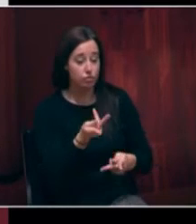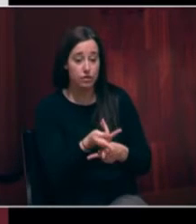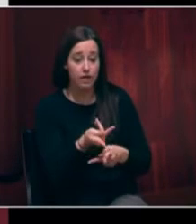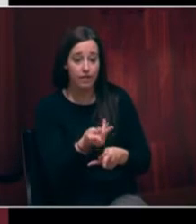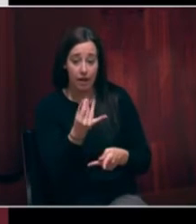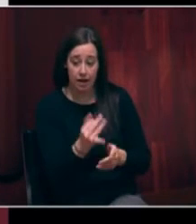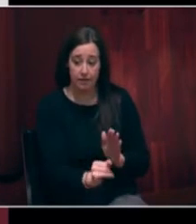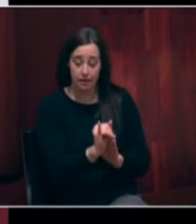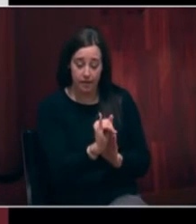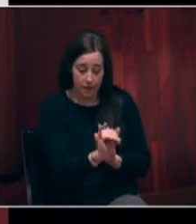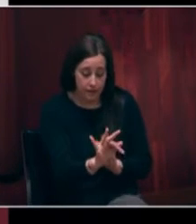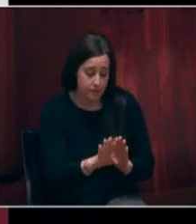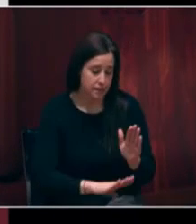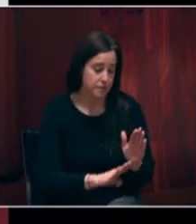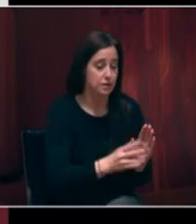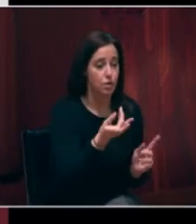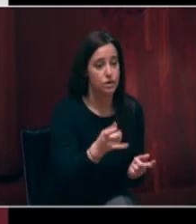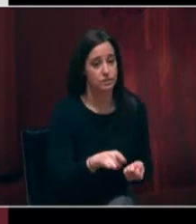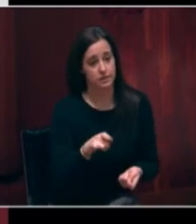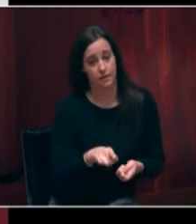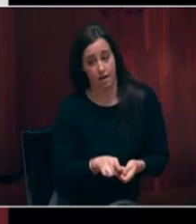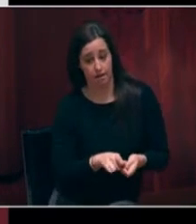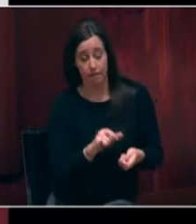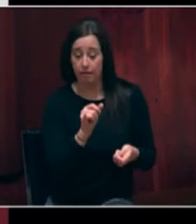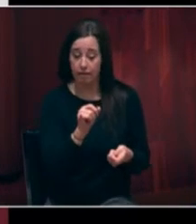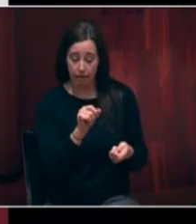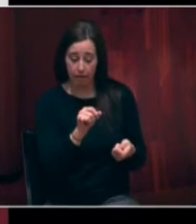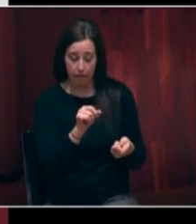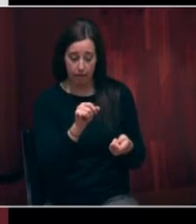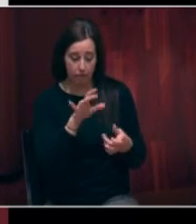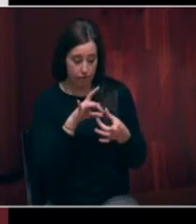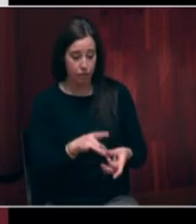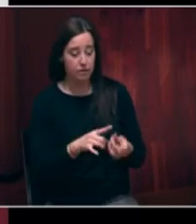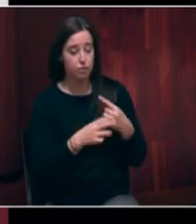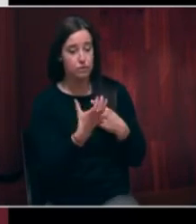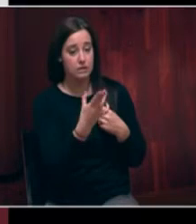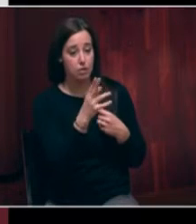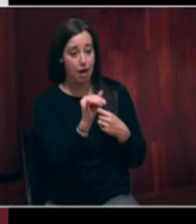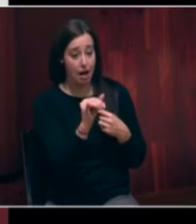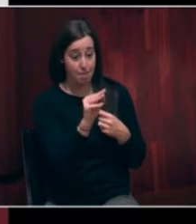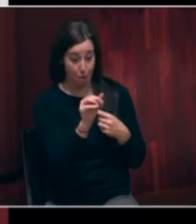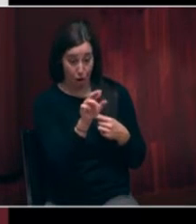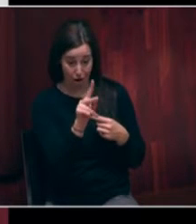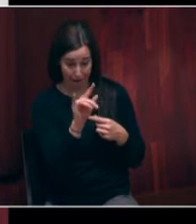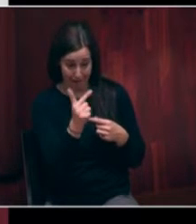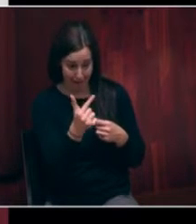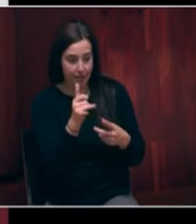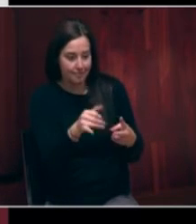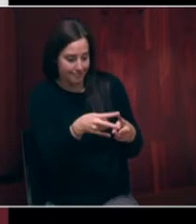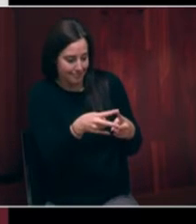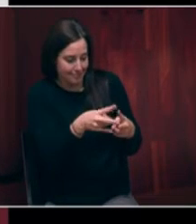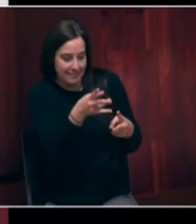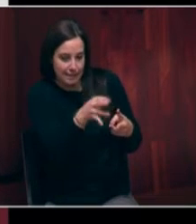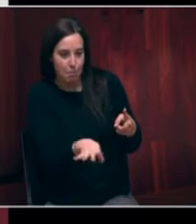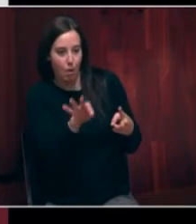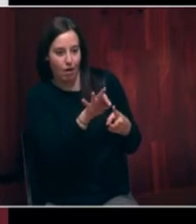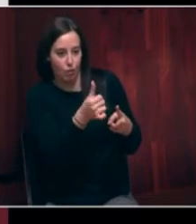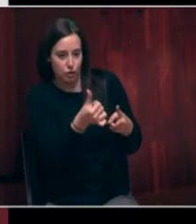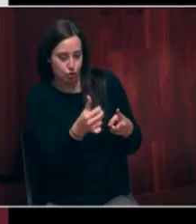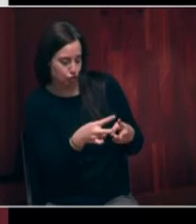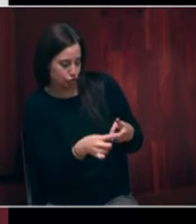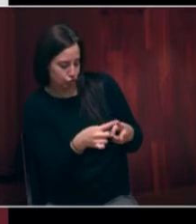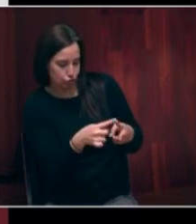whether or not they're basic or specified. Because when it comes to CUI markings, that's going to matter. So just